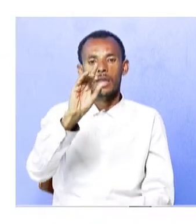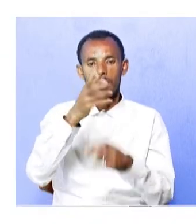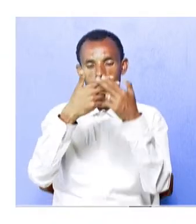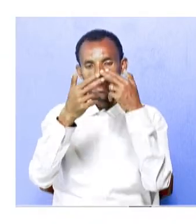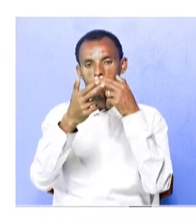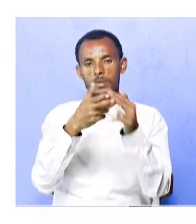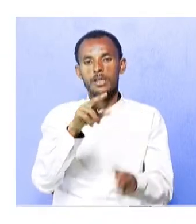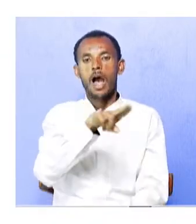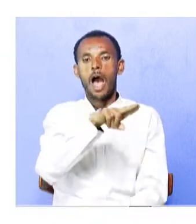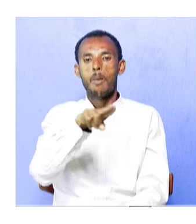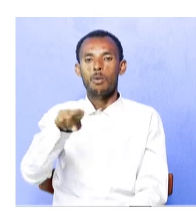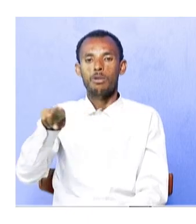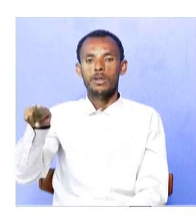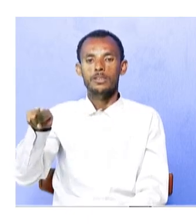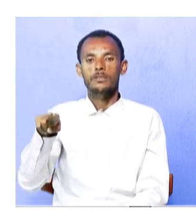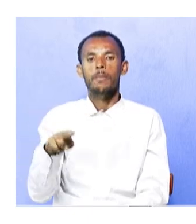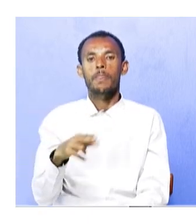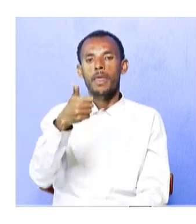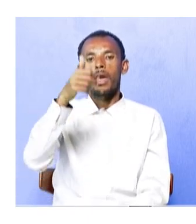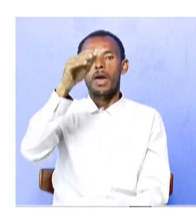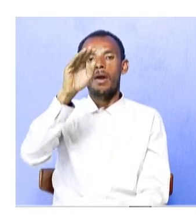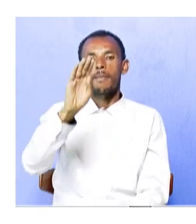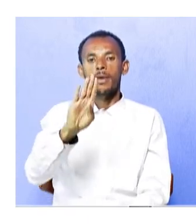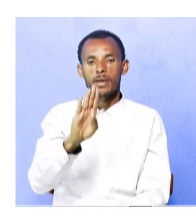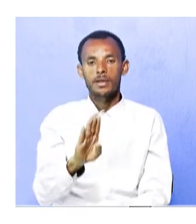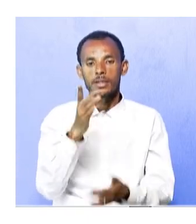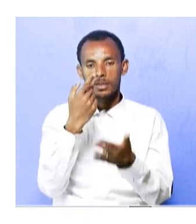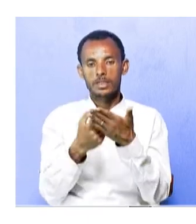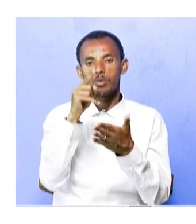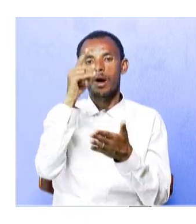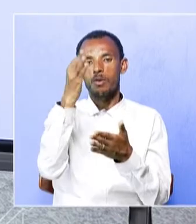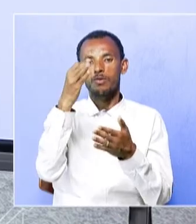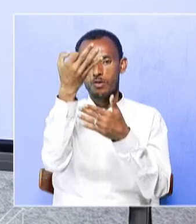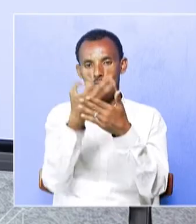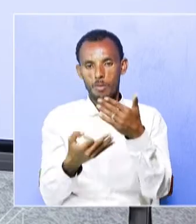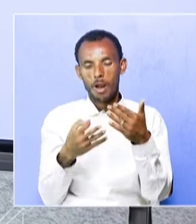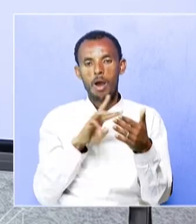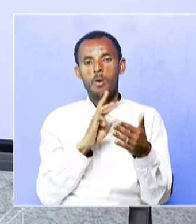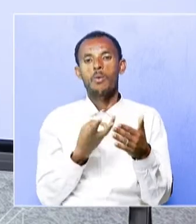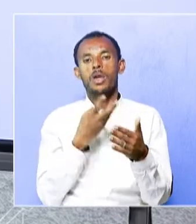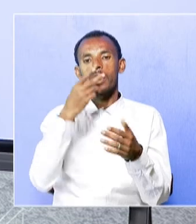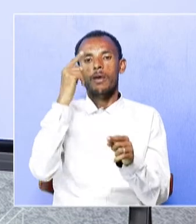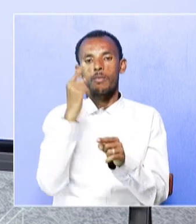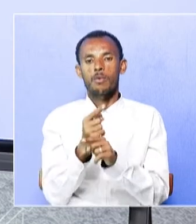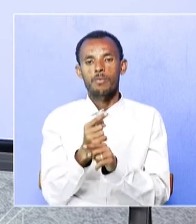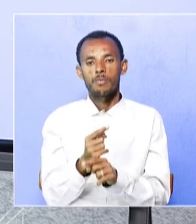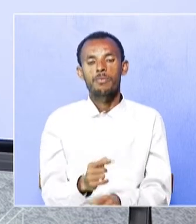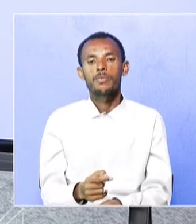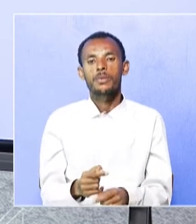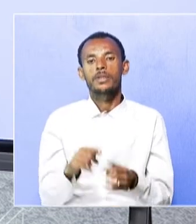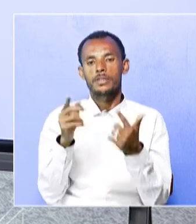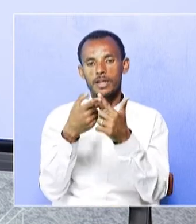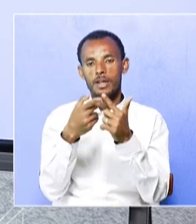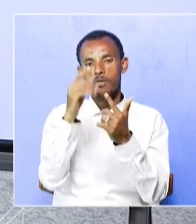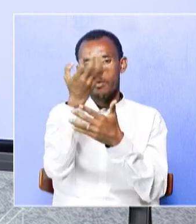times the hypotenuse, AB. Okay, this is one of the formula that we have already proved, right? The